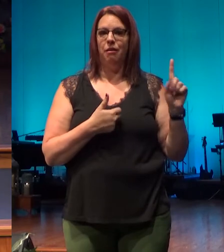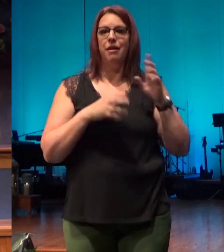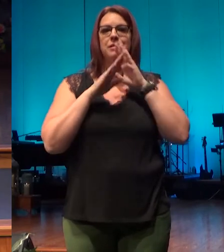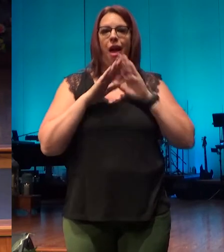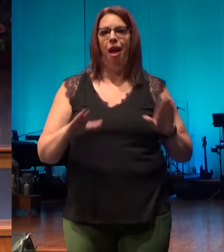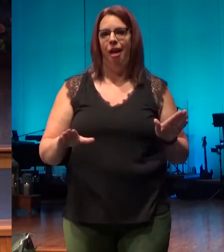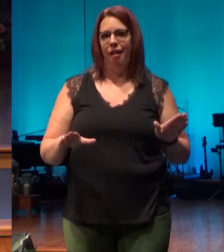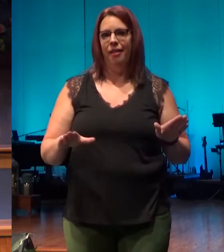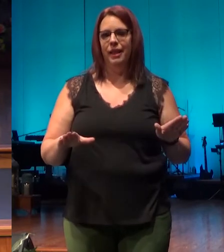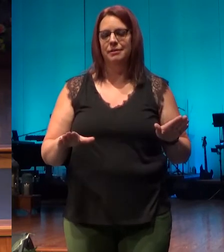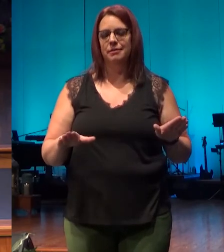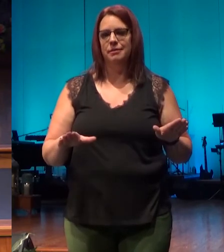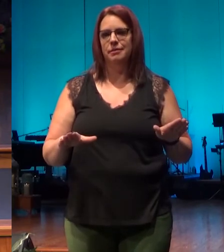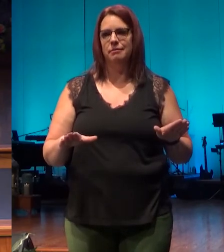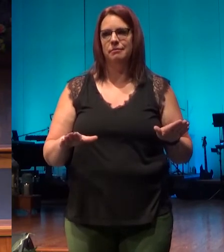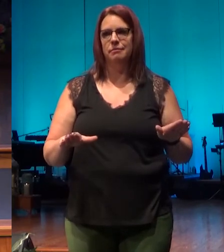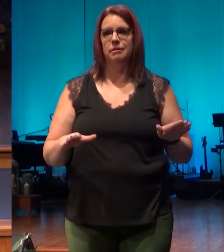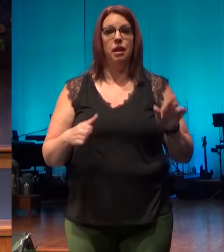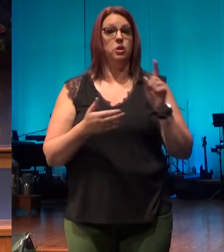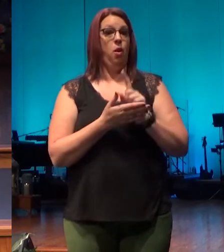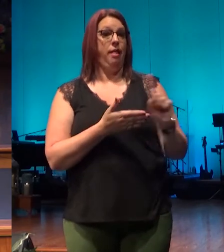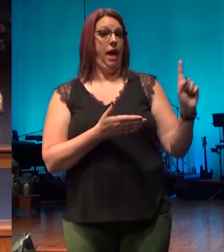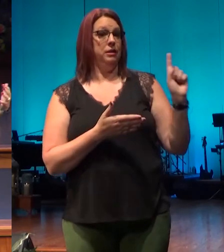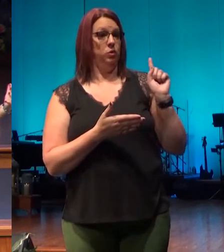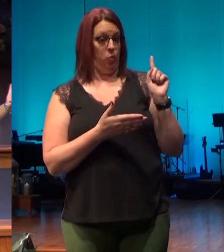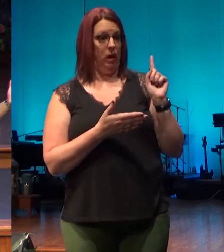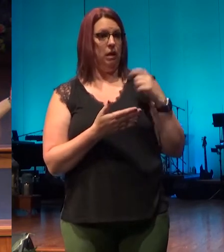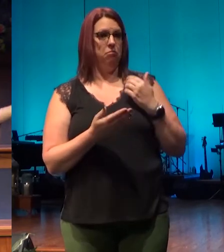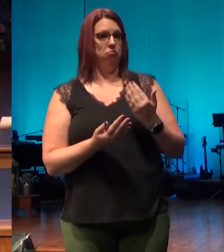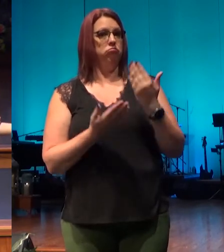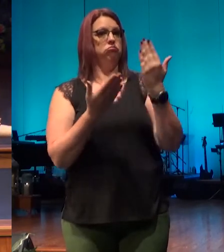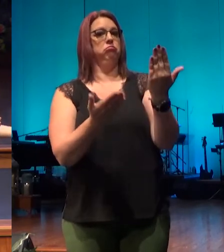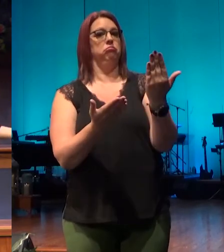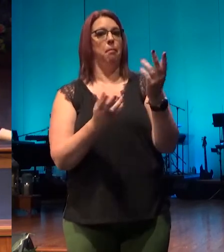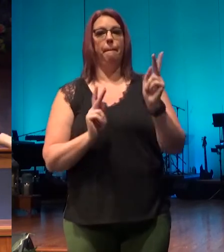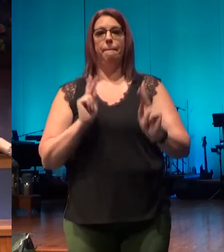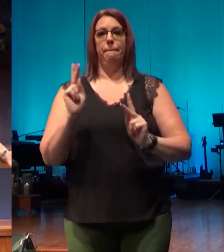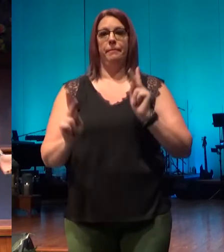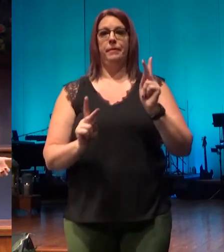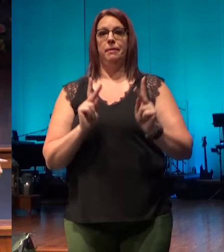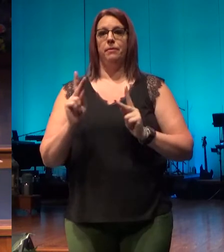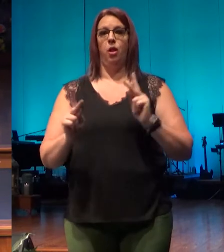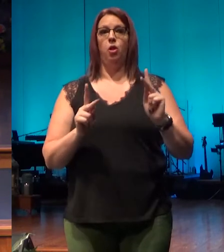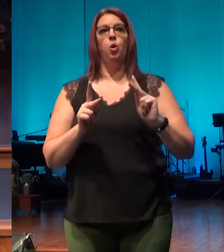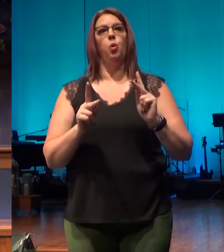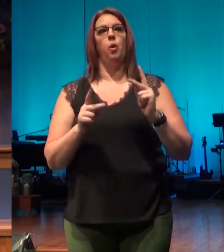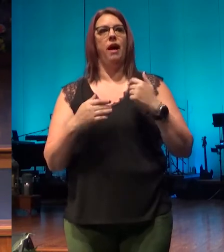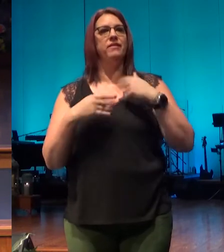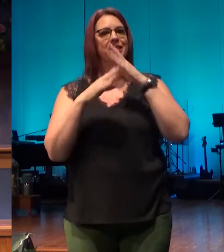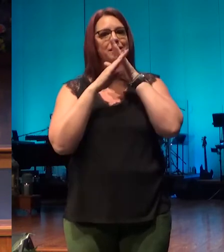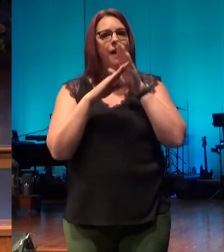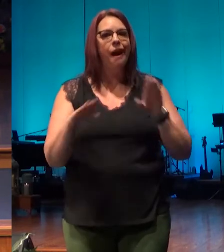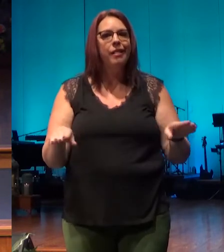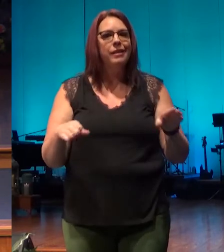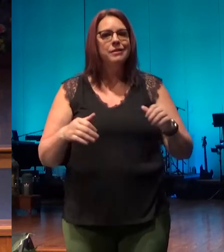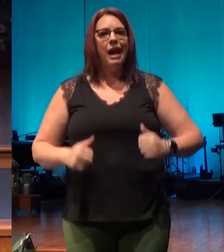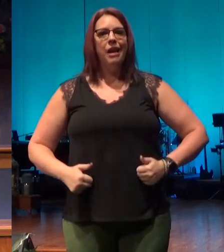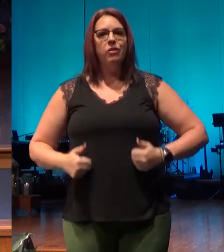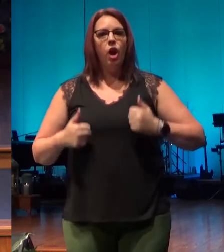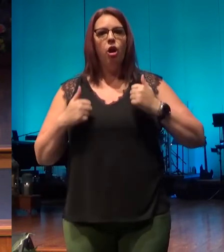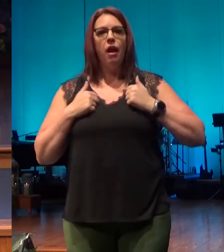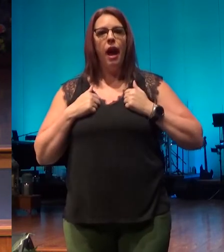silence. Last week I suggested that people who practice silence in their life hear the inner voice as